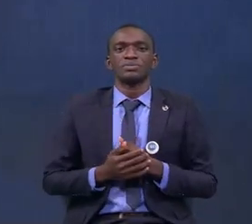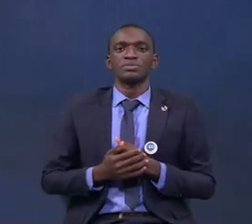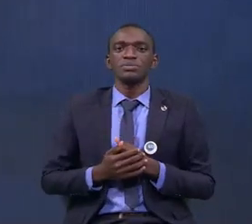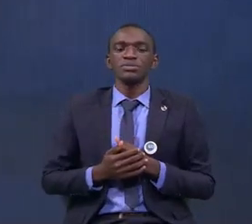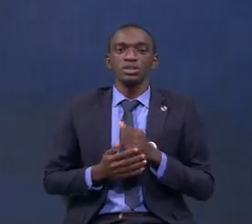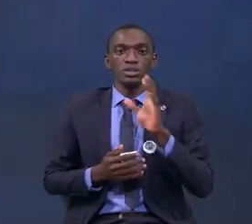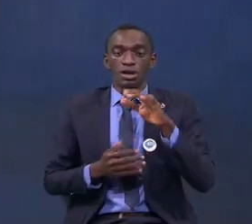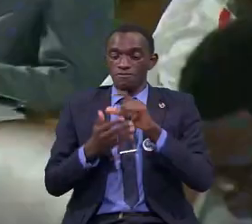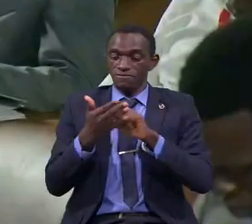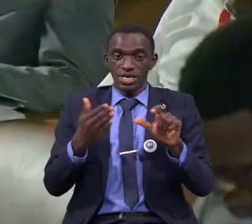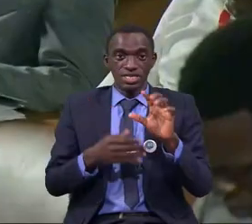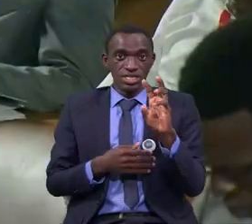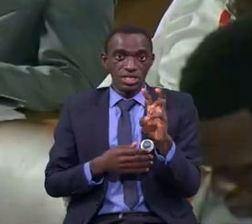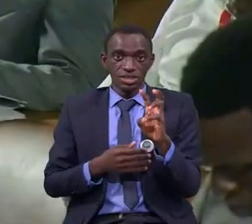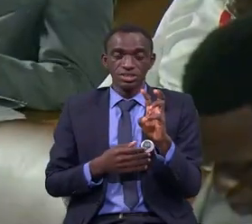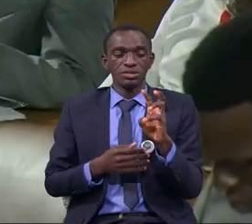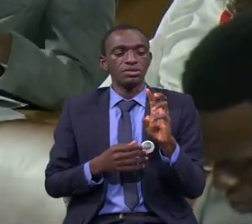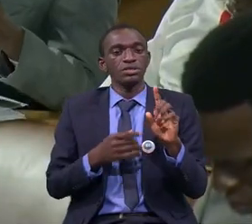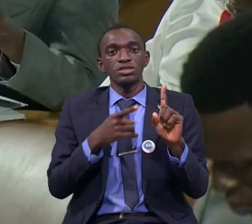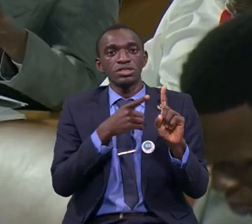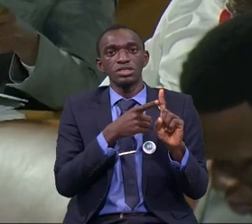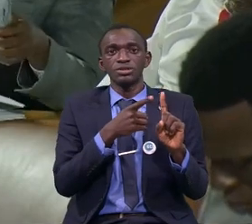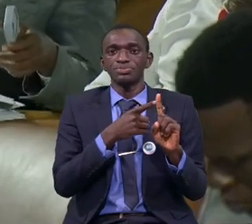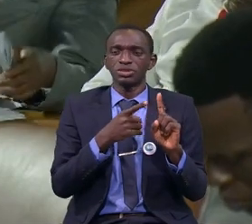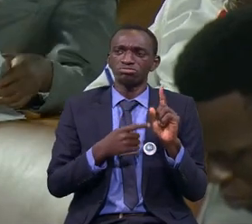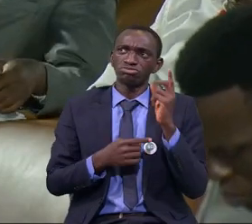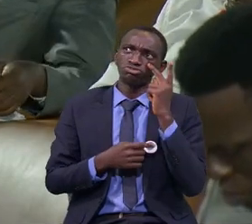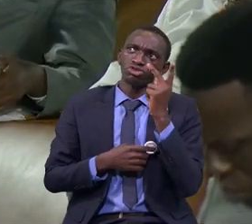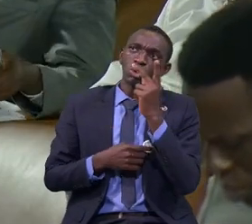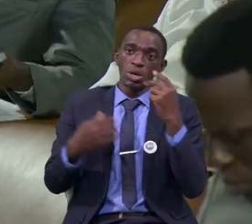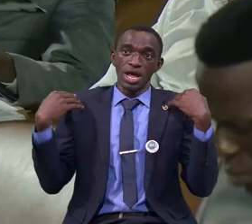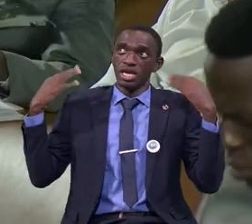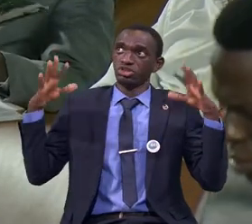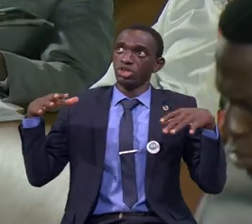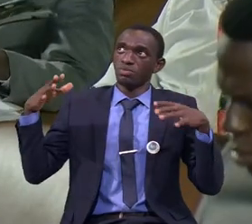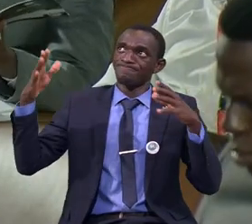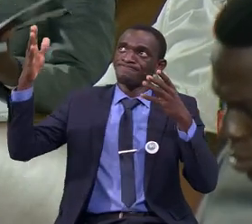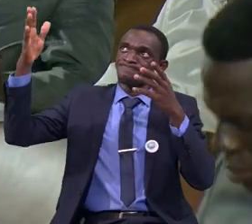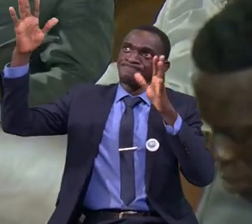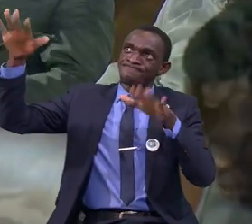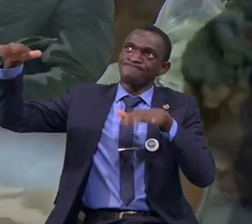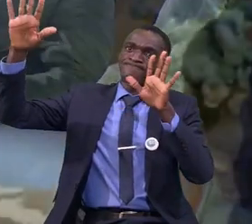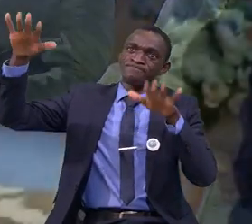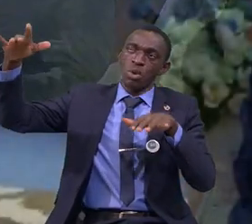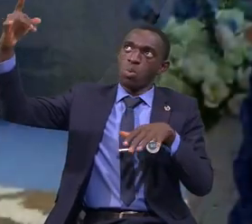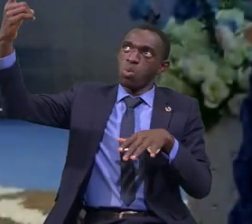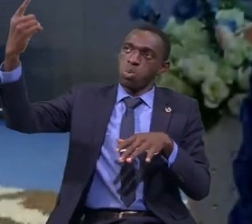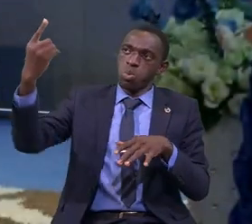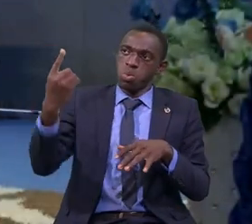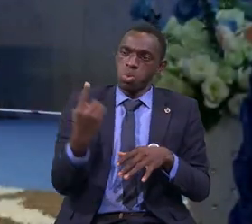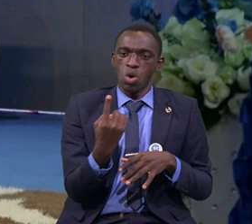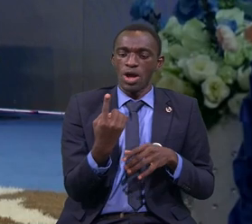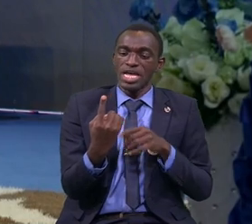In verse 6, it says, then flew one of the seraphims unto me, having a live